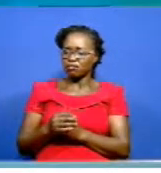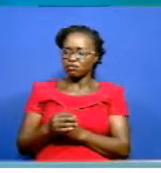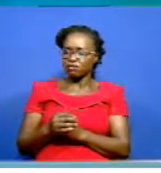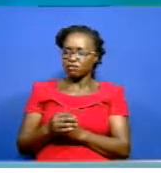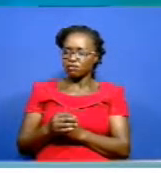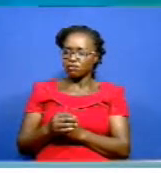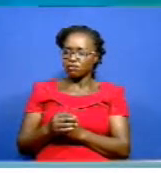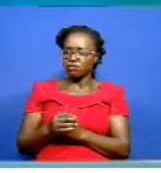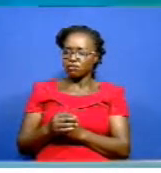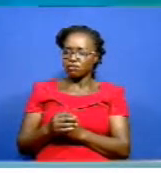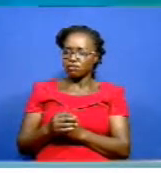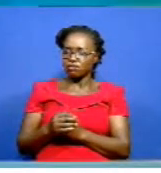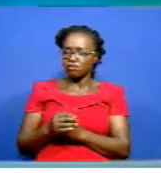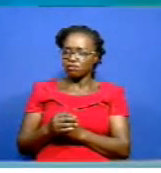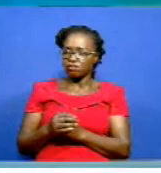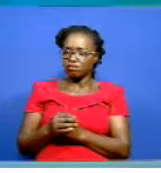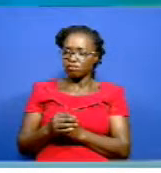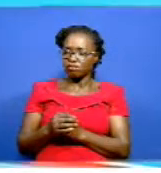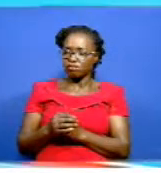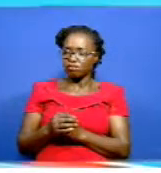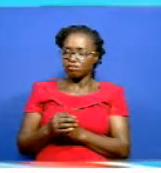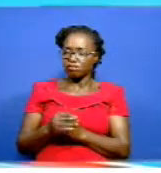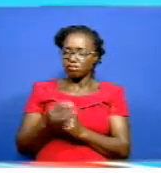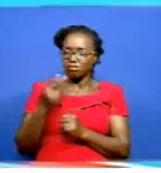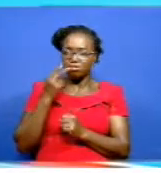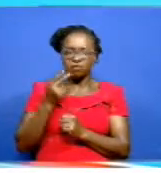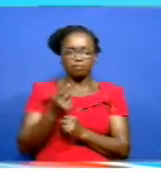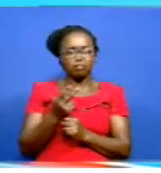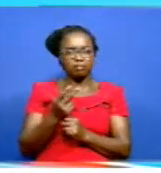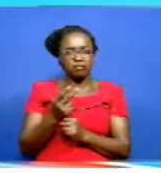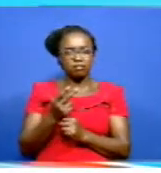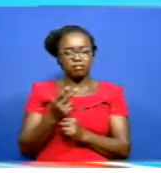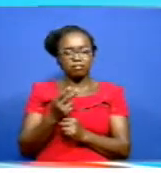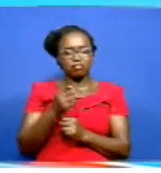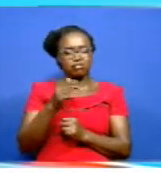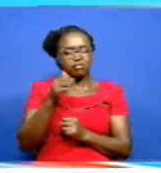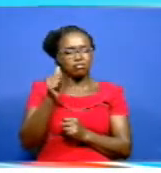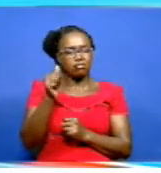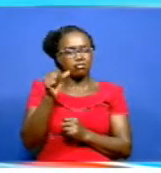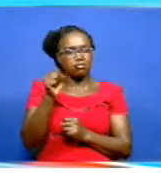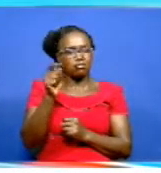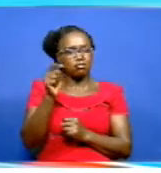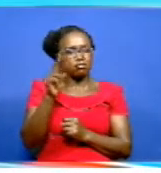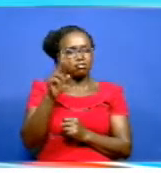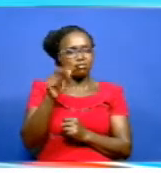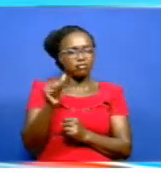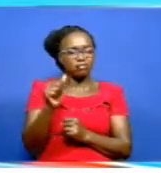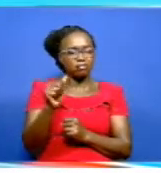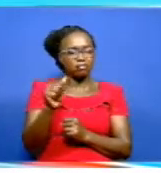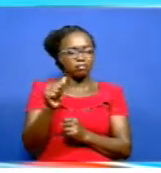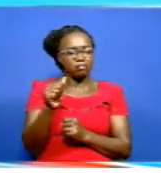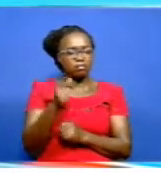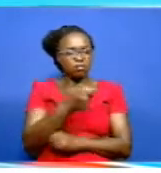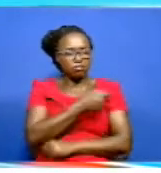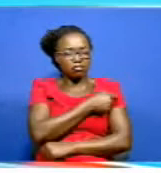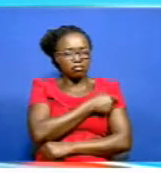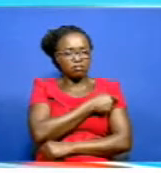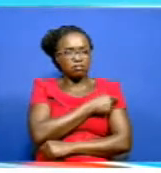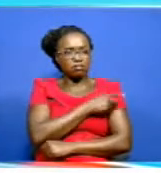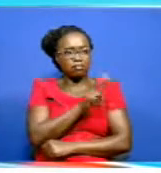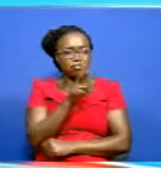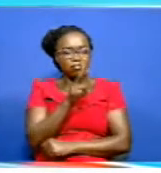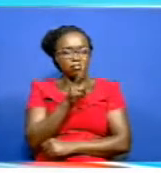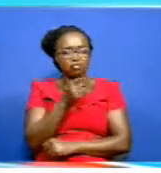neighboring countries. Yeah. We have seen the COVID-19 AstraZeneca vaccine is a